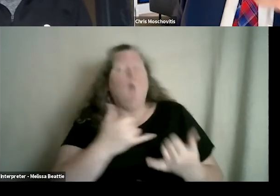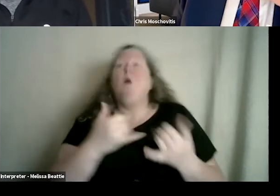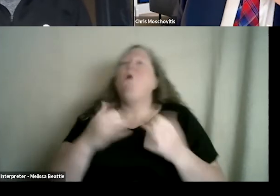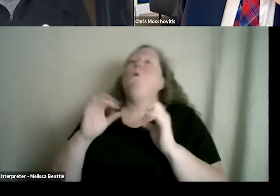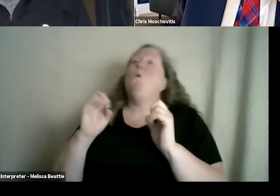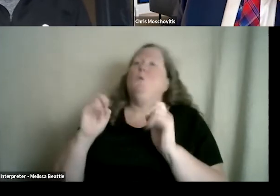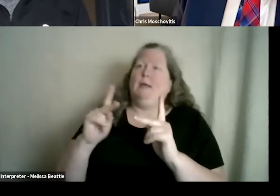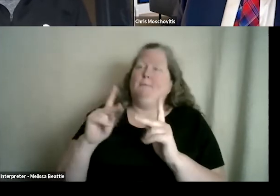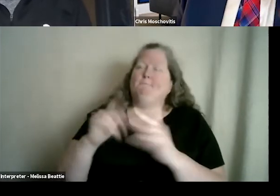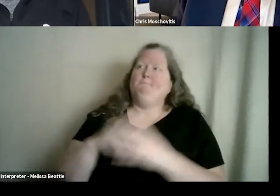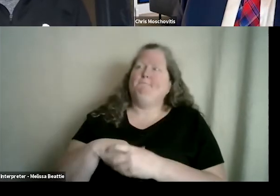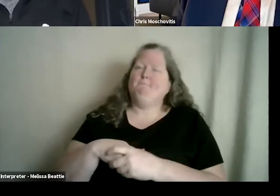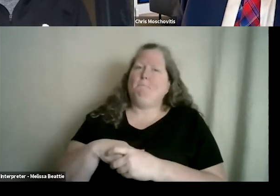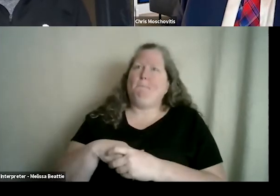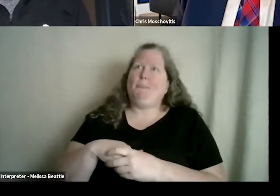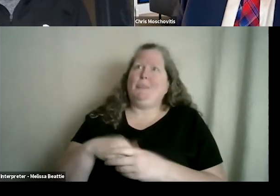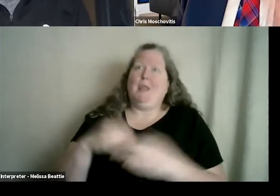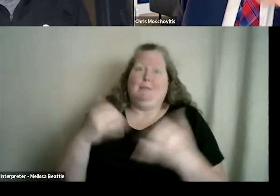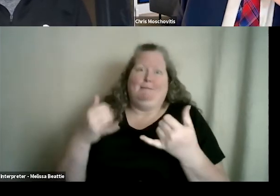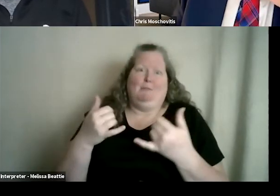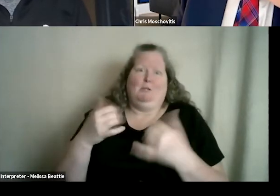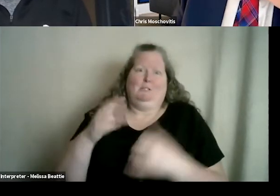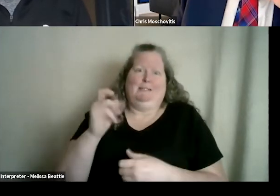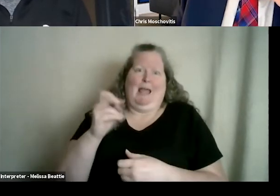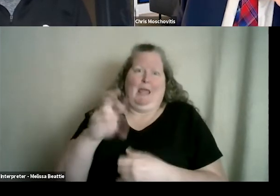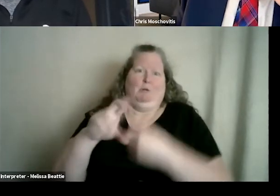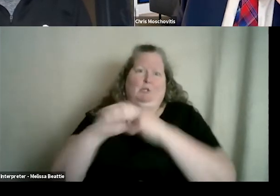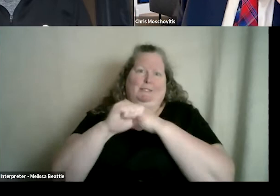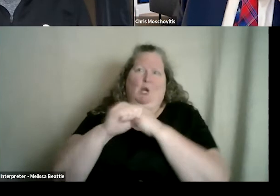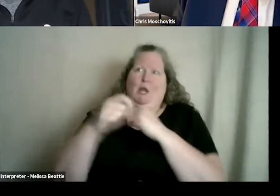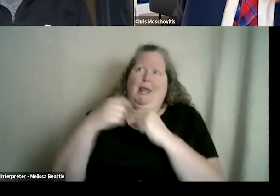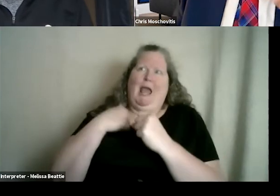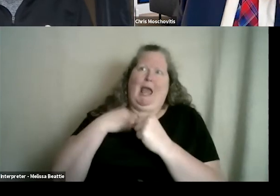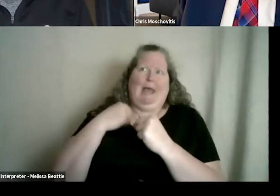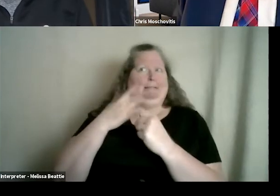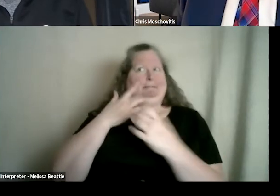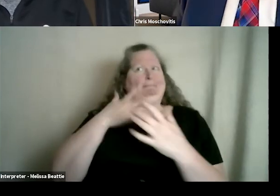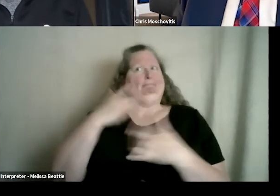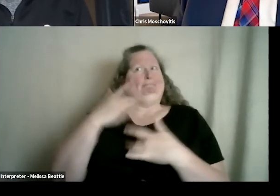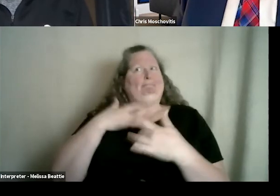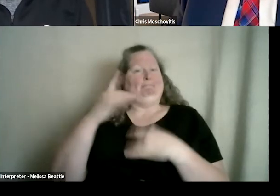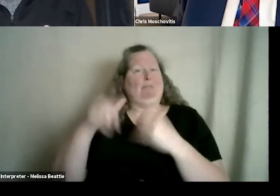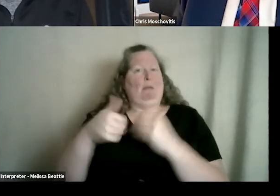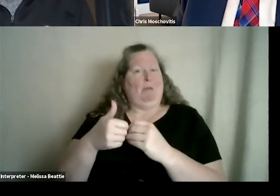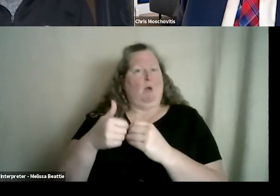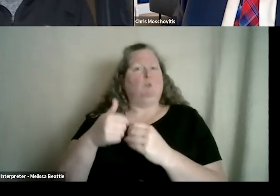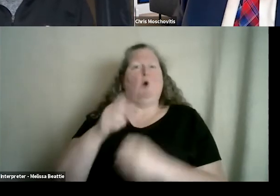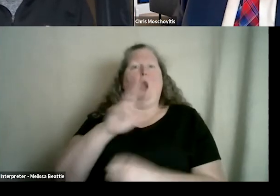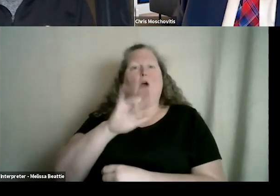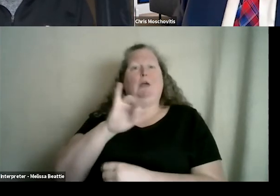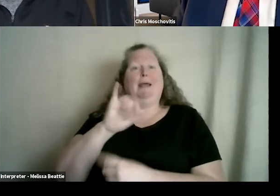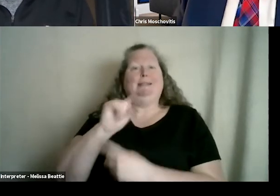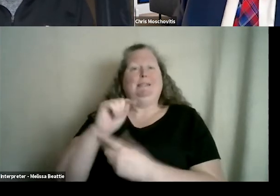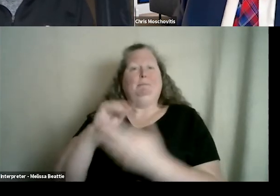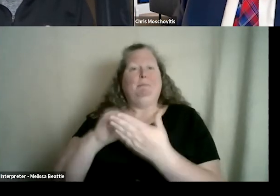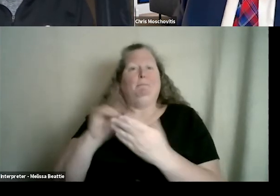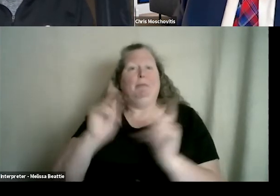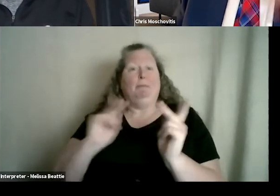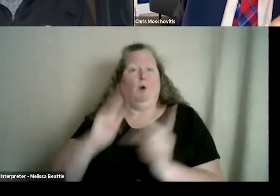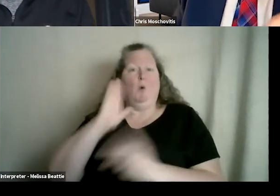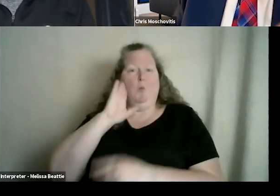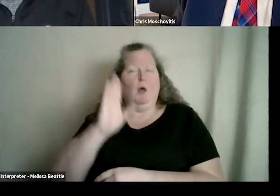Rick, there's this cybersecurity thing I'm really concerned about. So our IT people are going to put